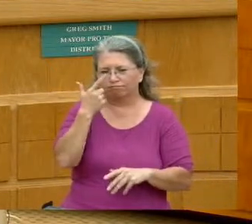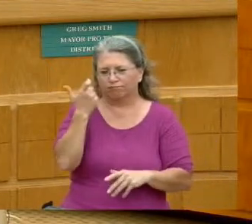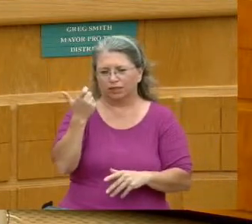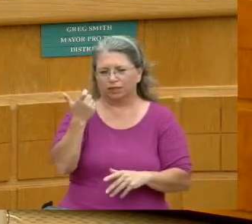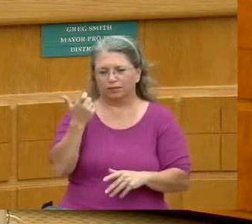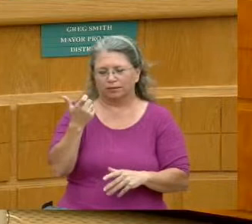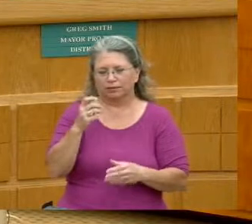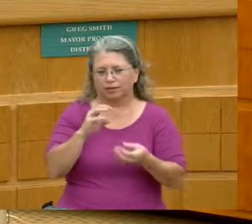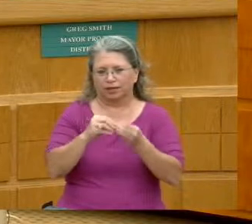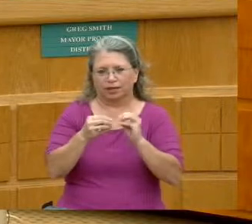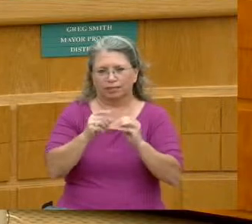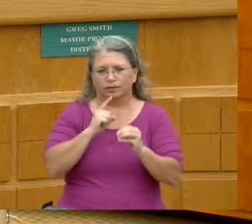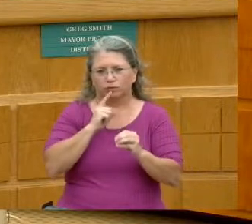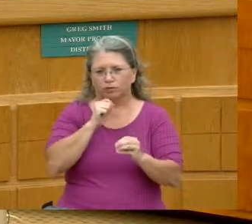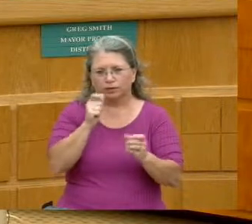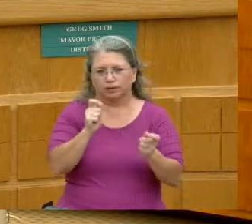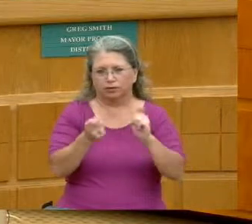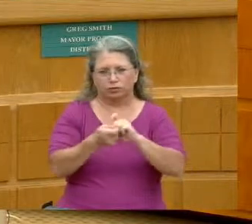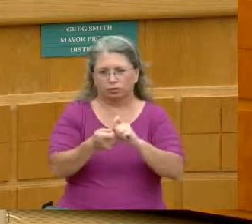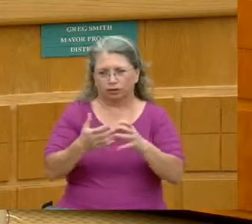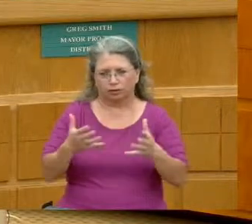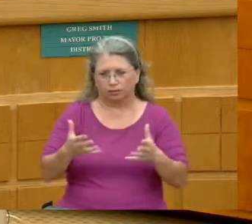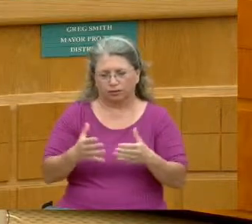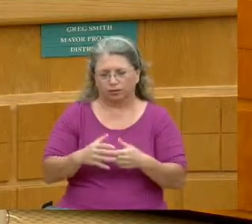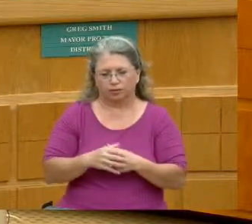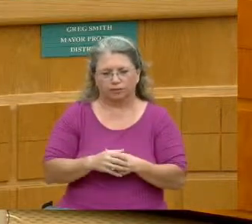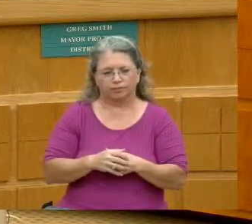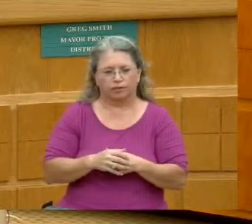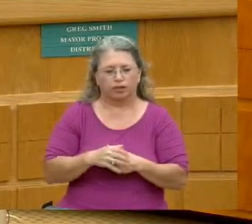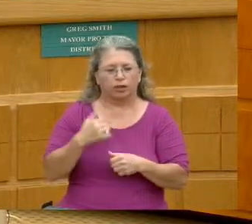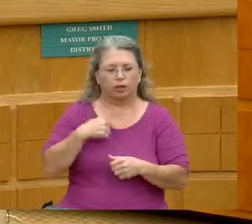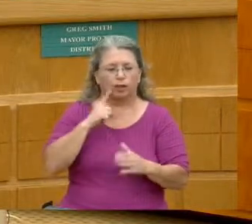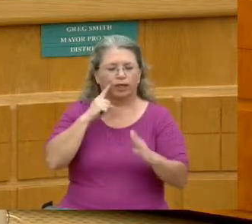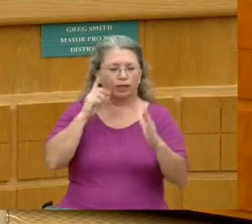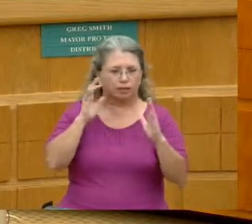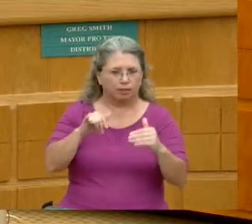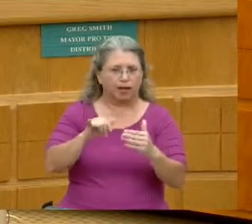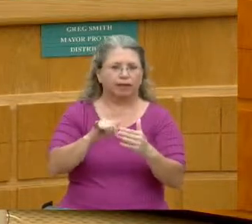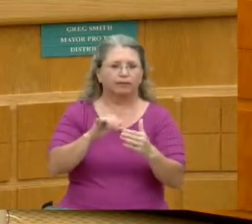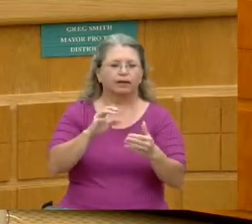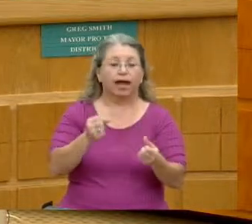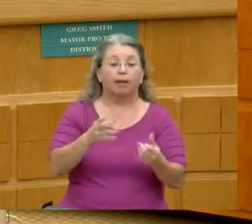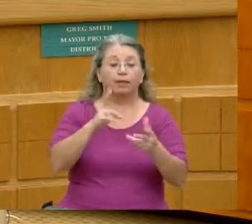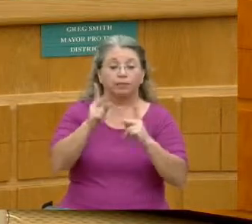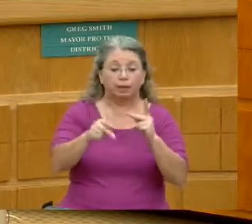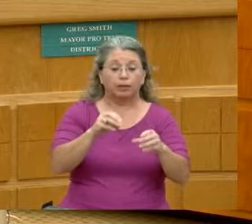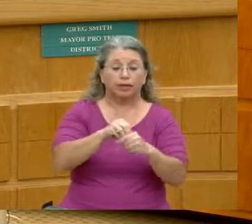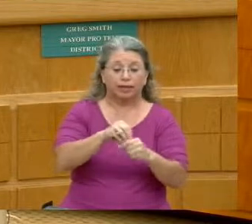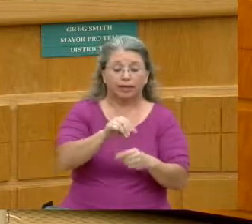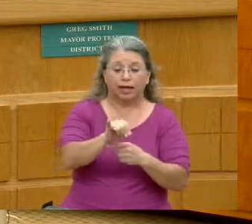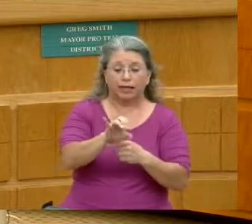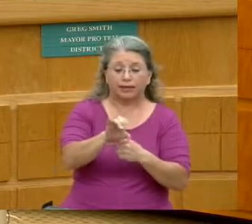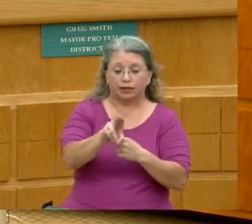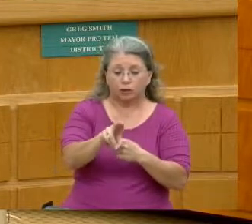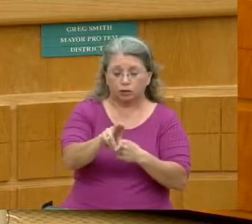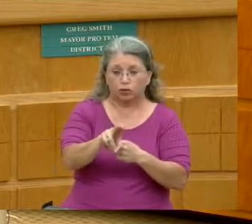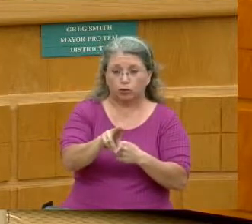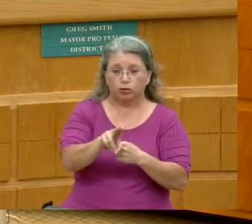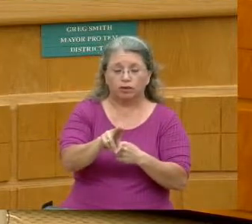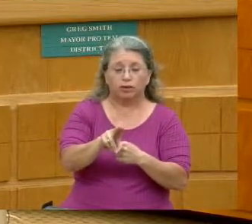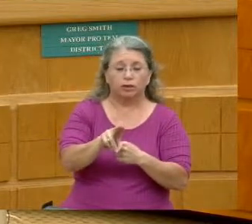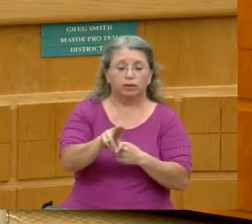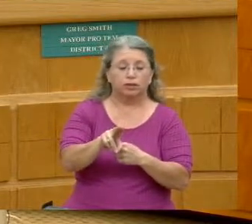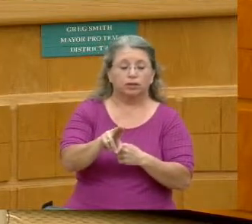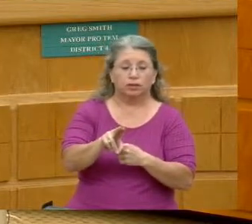on the points that have occurred. And what we expect, again, is the number of people in the ICU based upon the number of new cases that we're